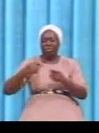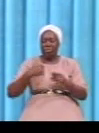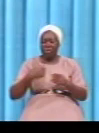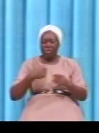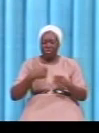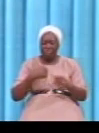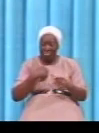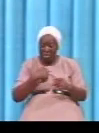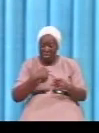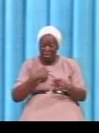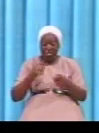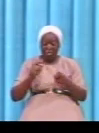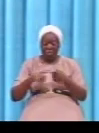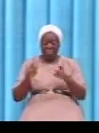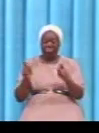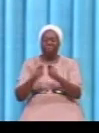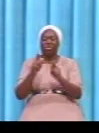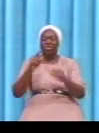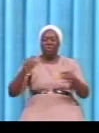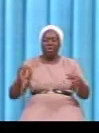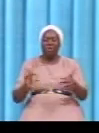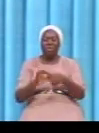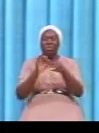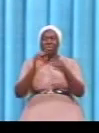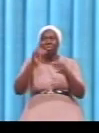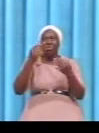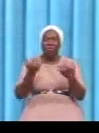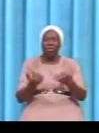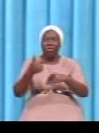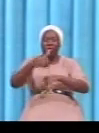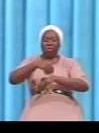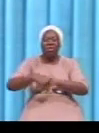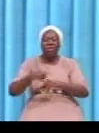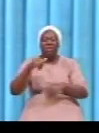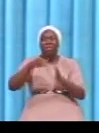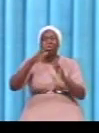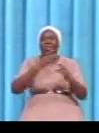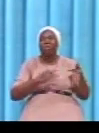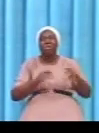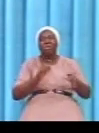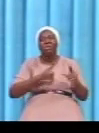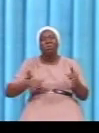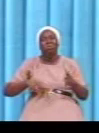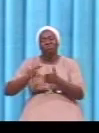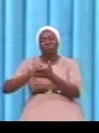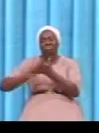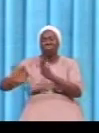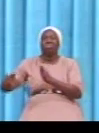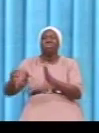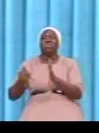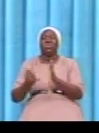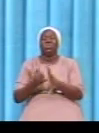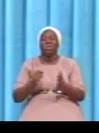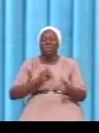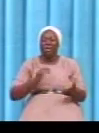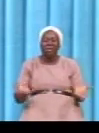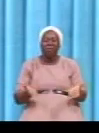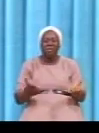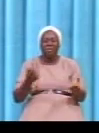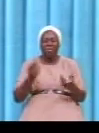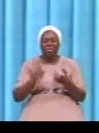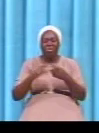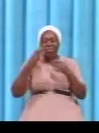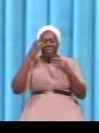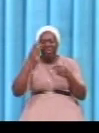my encountering your power tonight, in your mercy, take it away. I am here to experience